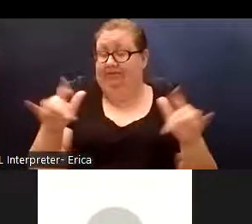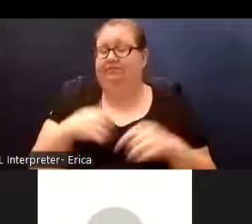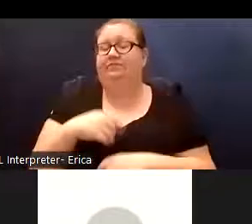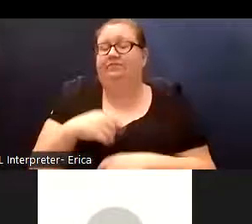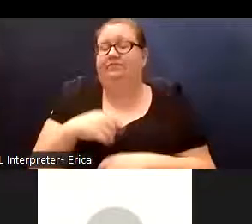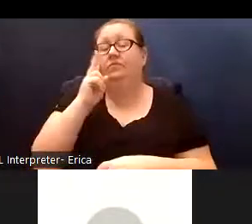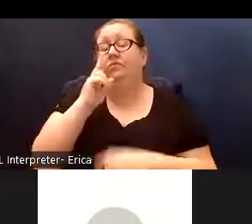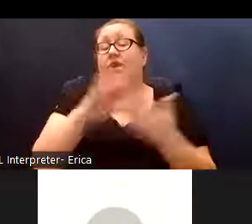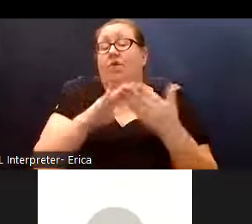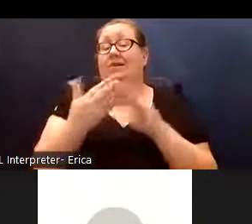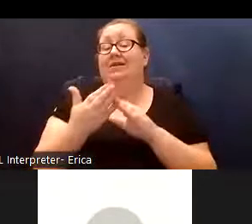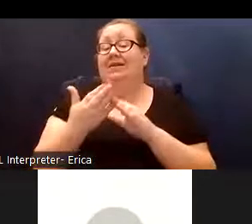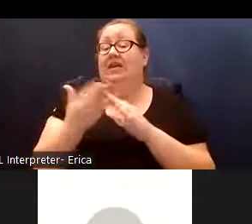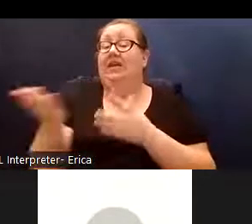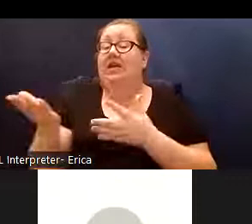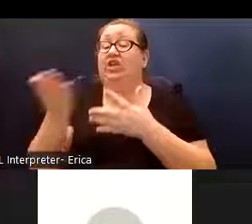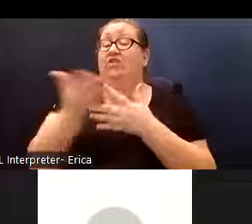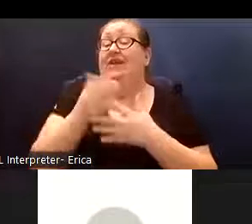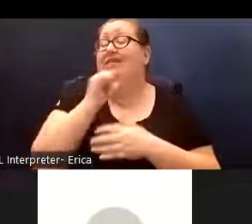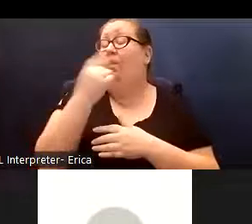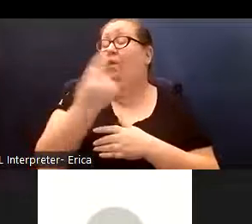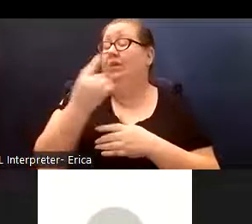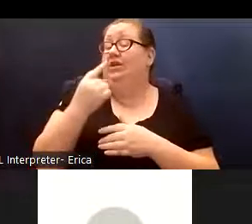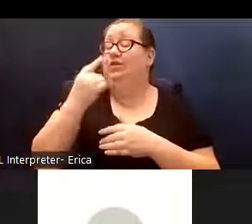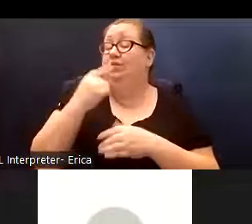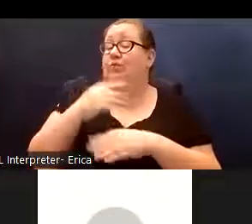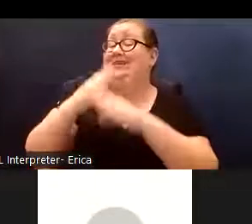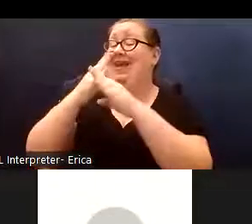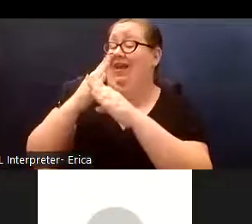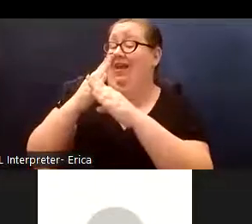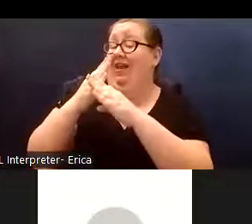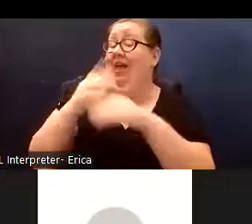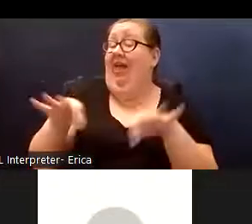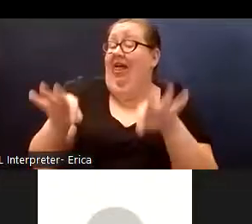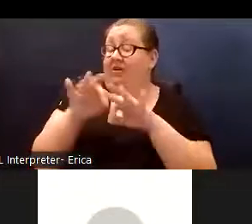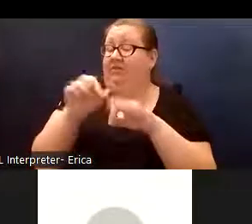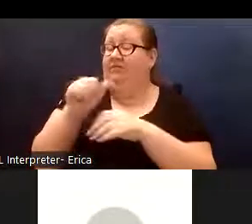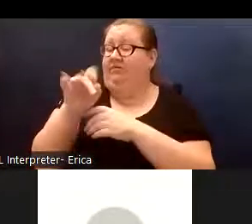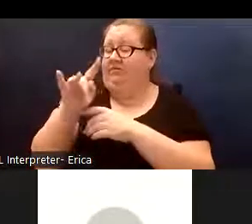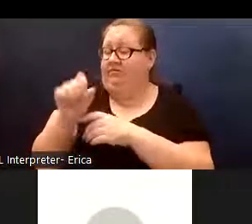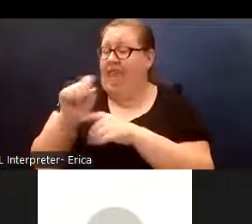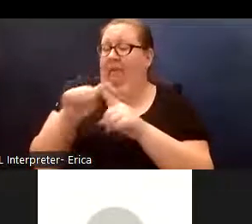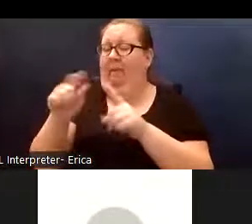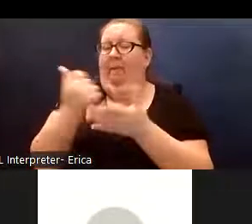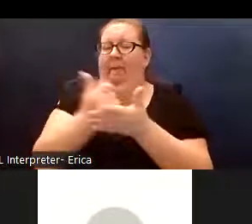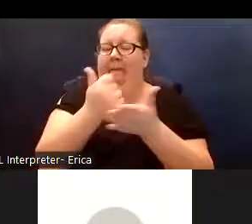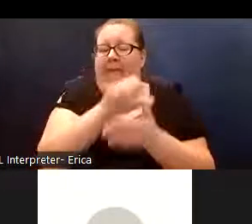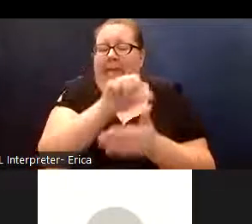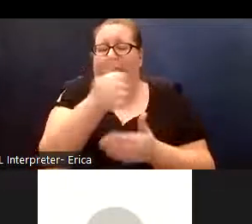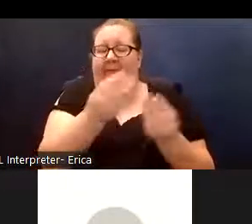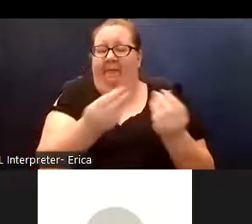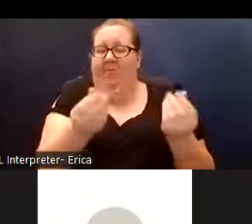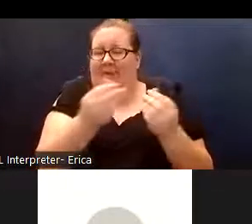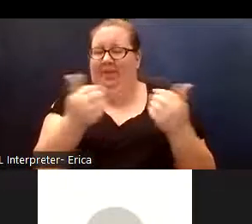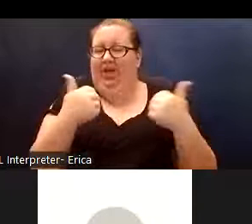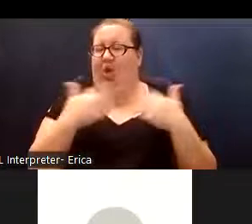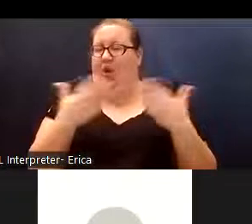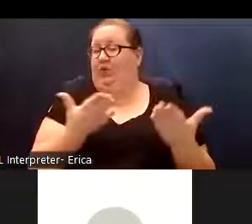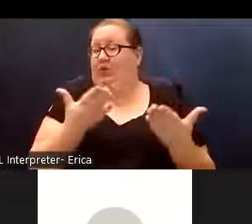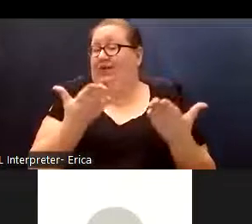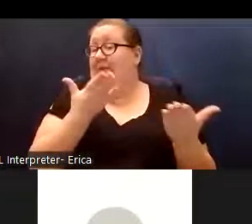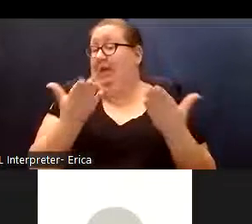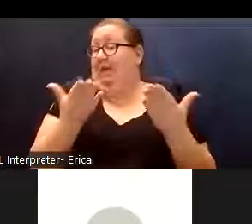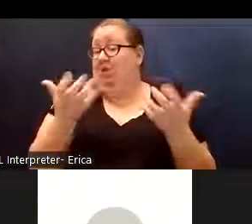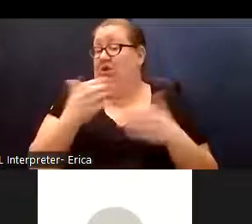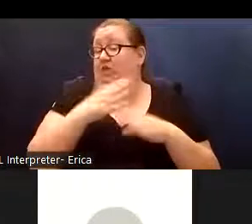only to protect these key assets, but also helping other property owners within the area that may want to protect themselves as